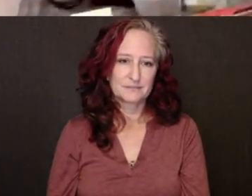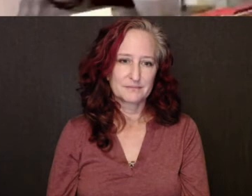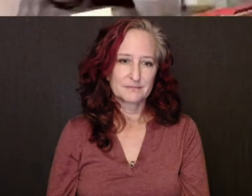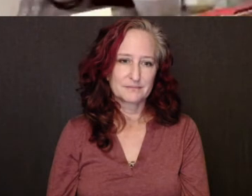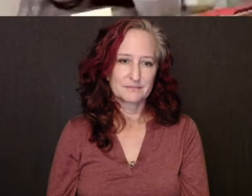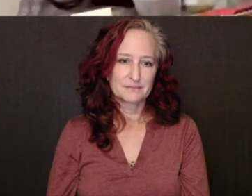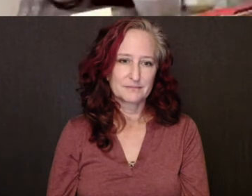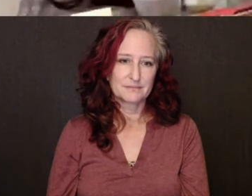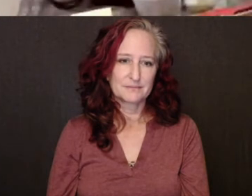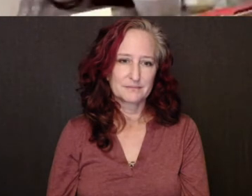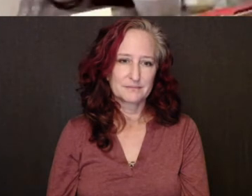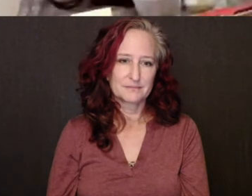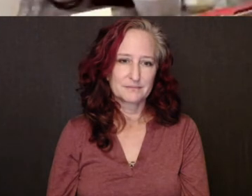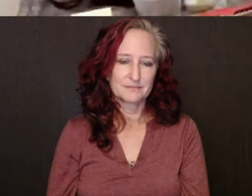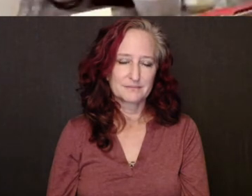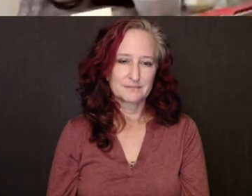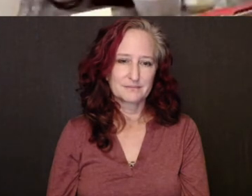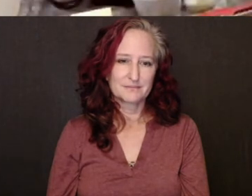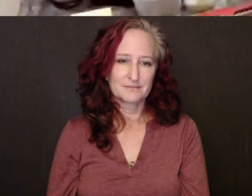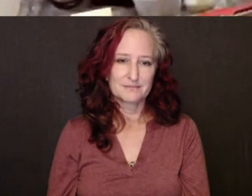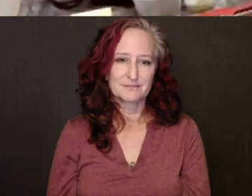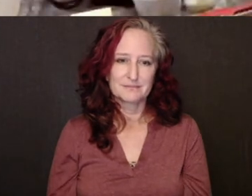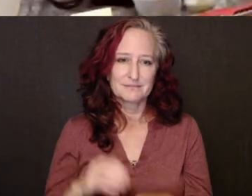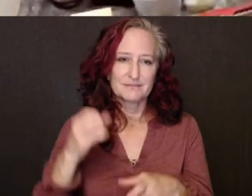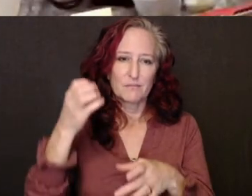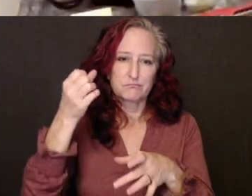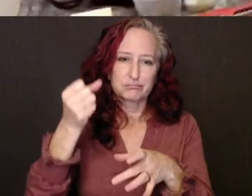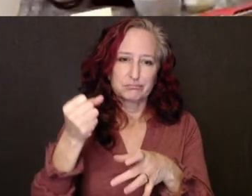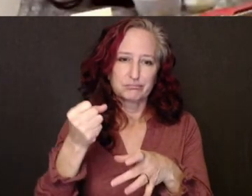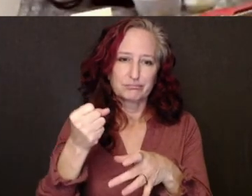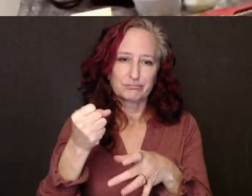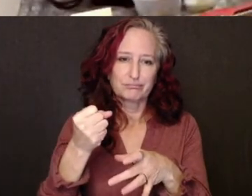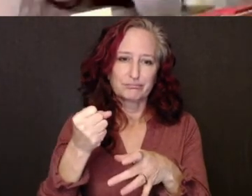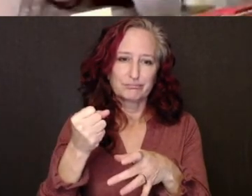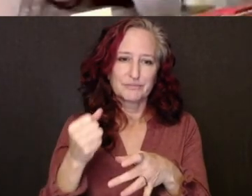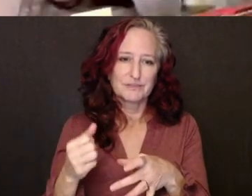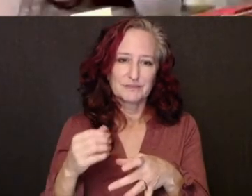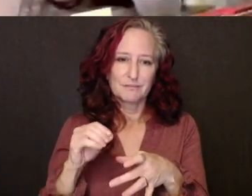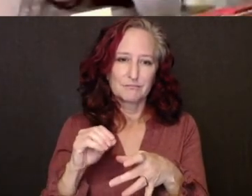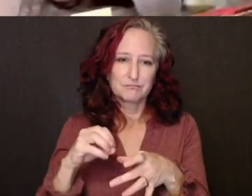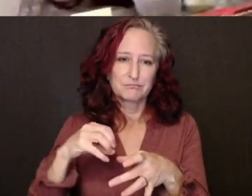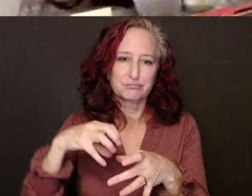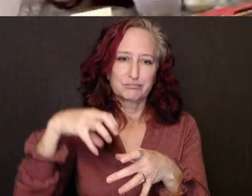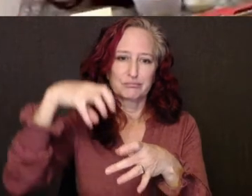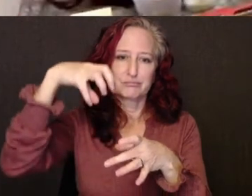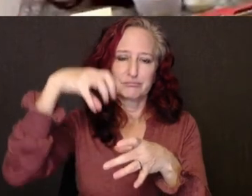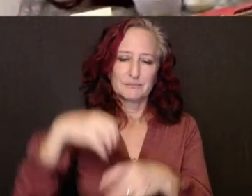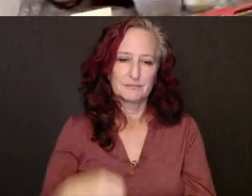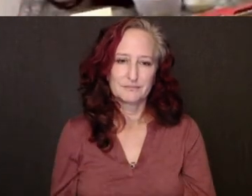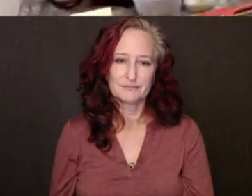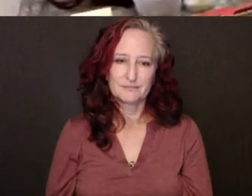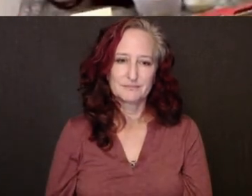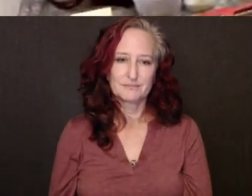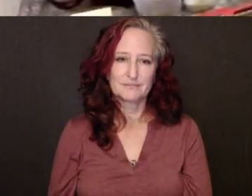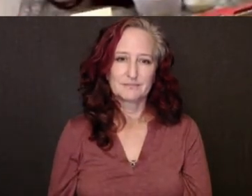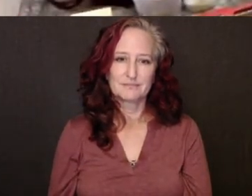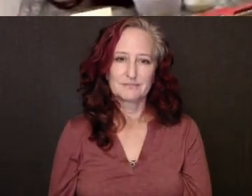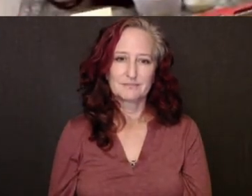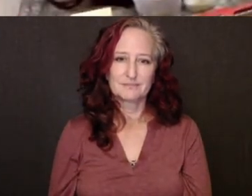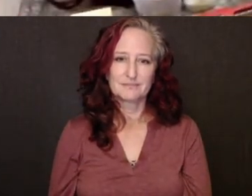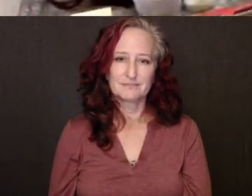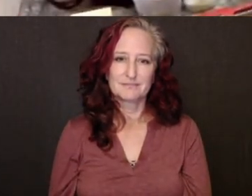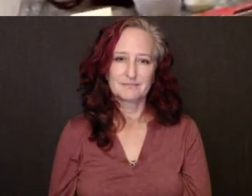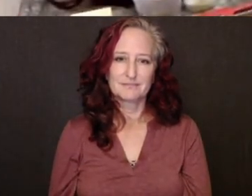your frosting, your pastry bag. So here's my frosting here. I just had it in